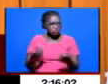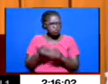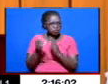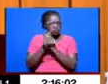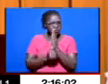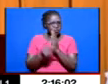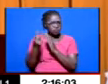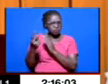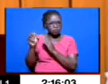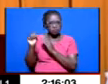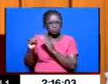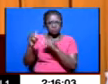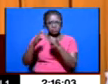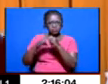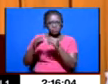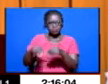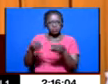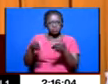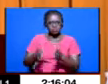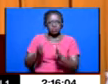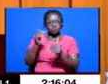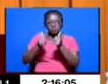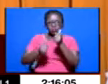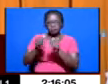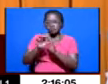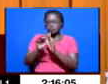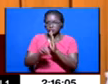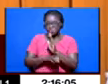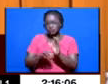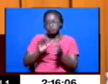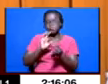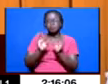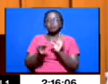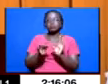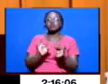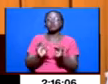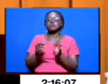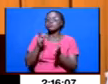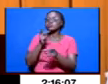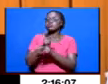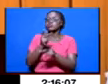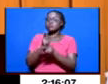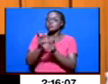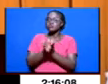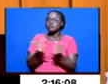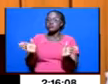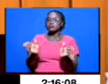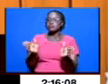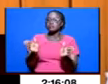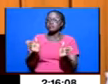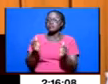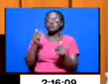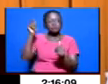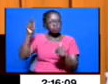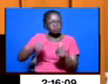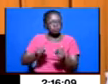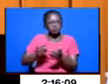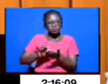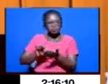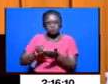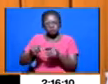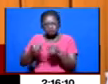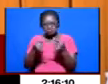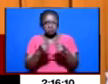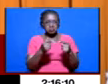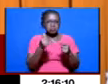259 provides the manner in which the Constitution is to be interpreted to maintain its fabric, which cannot be dismantled by any